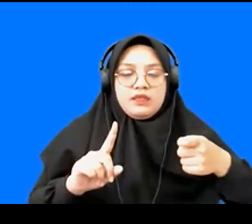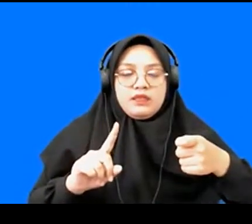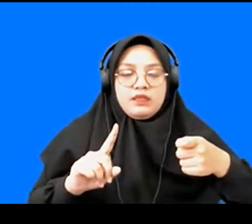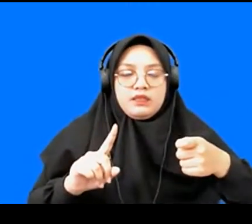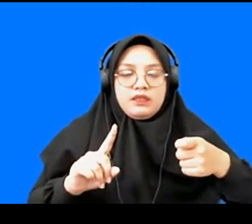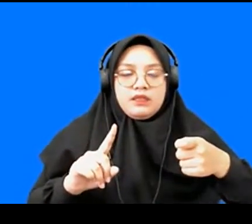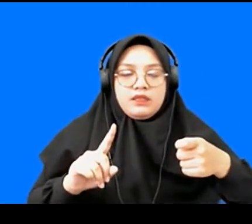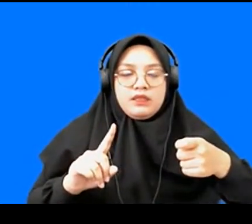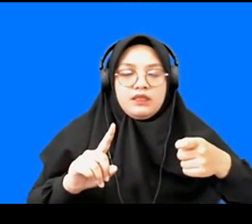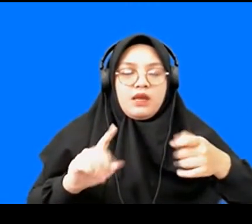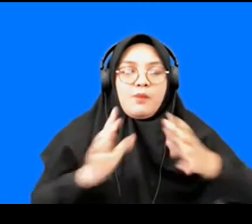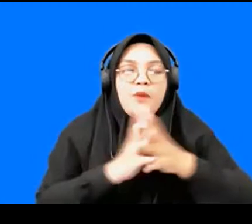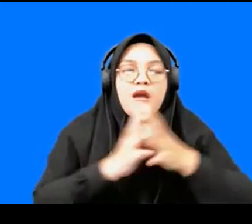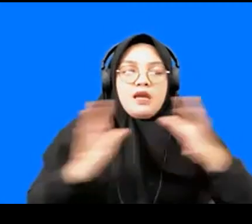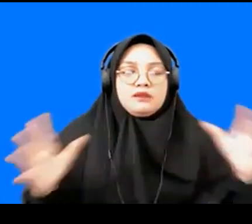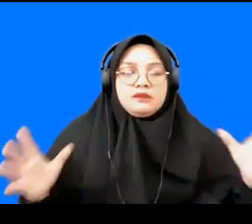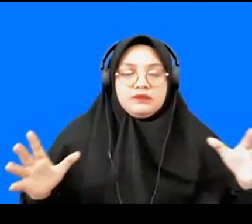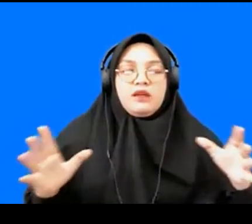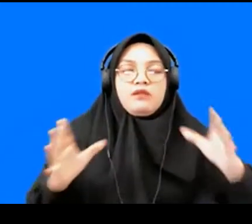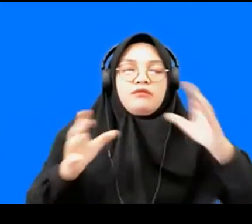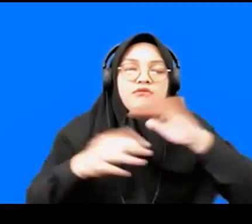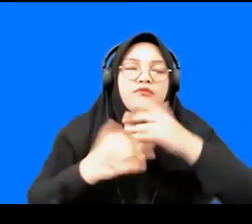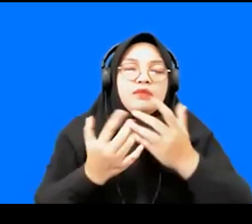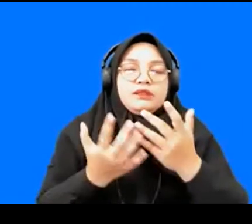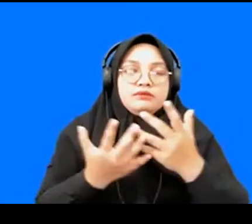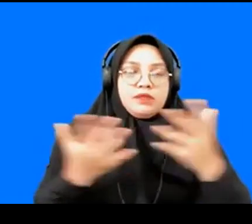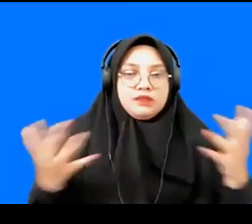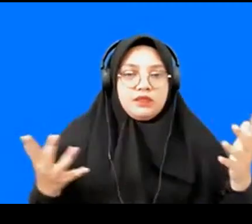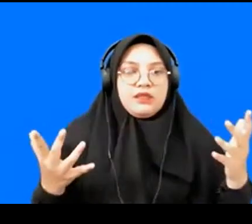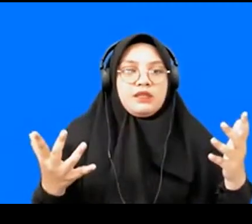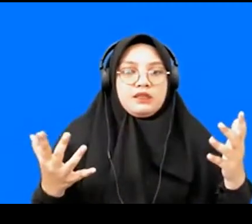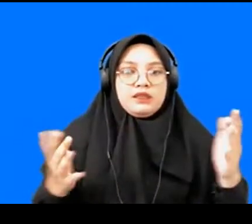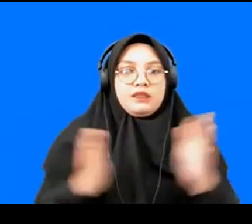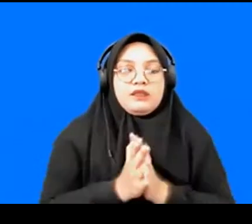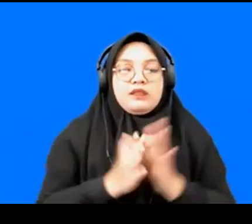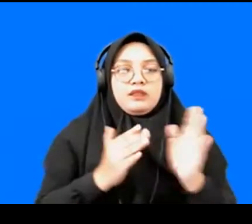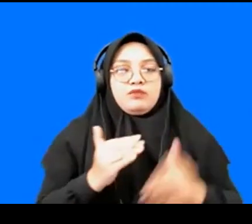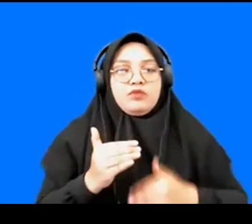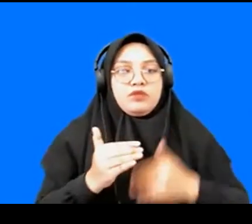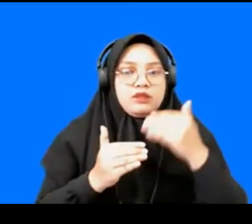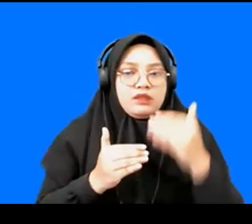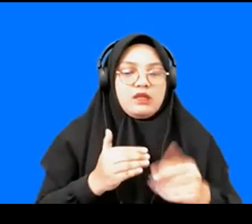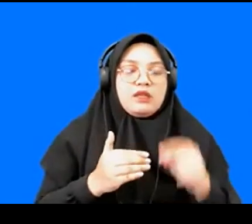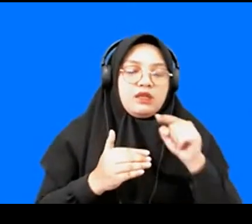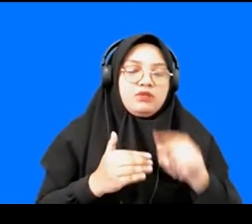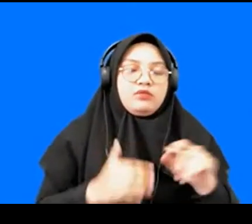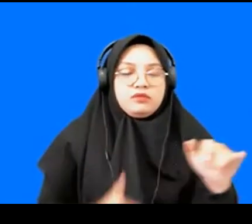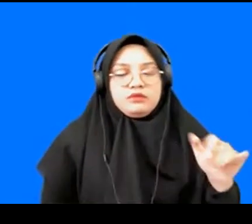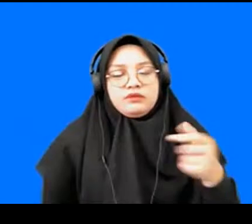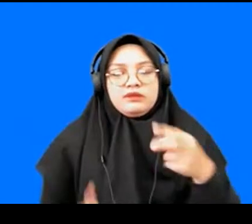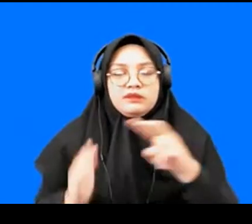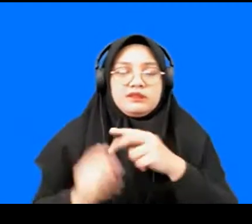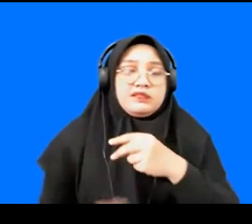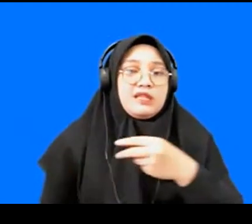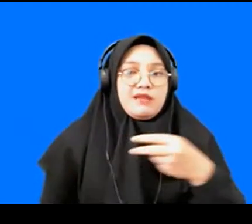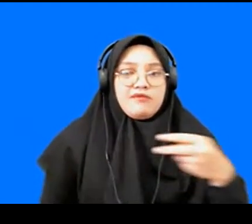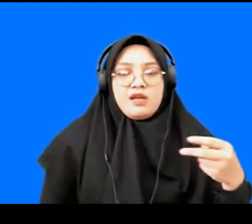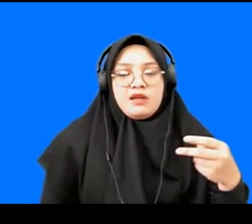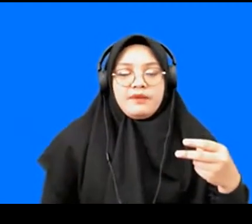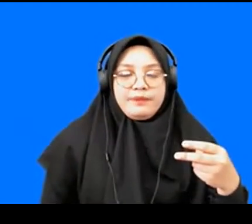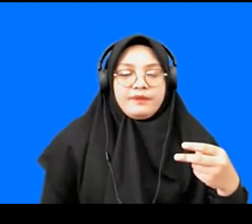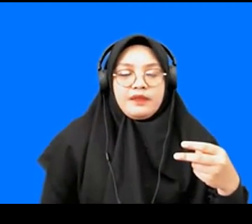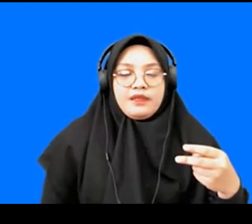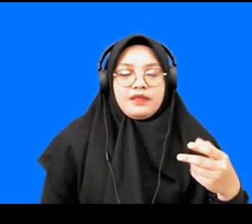and then the amount of wealth would equal to almost, you know, the majority of healthcare, you know, spending